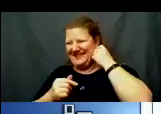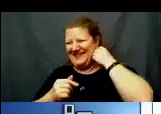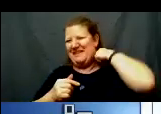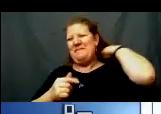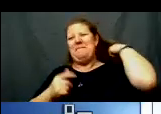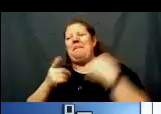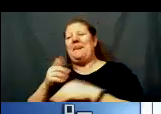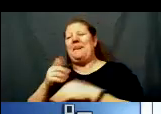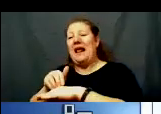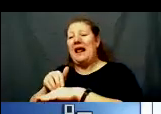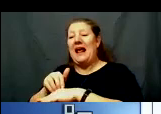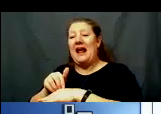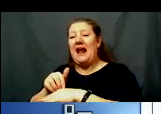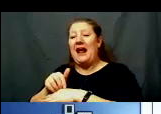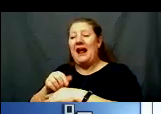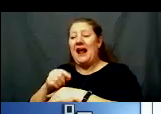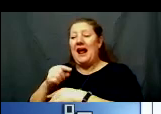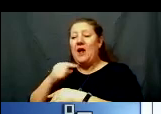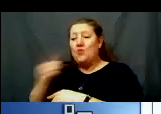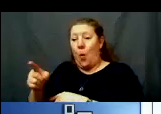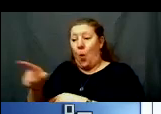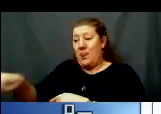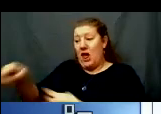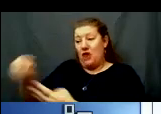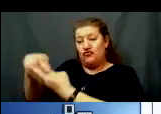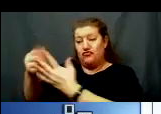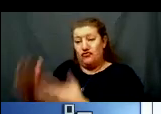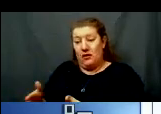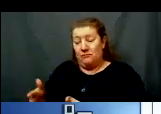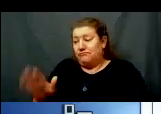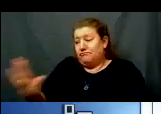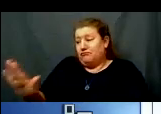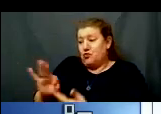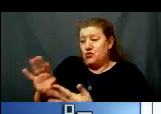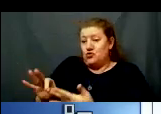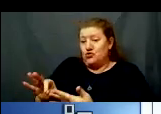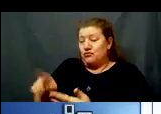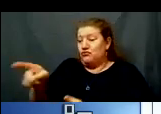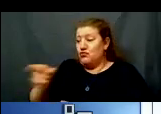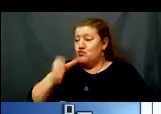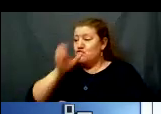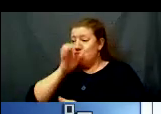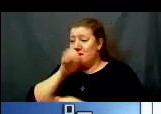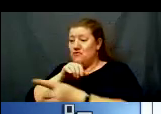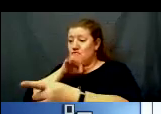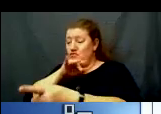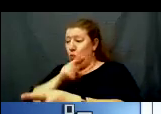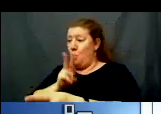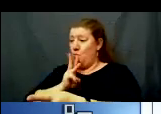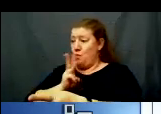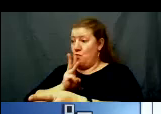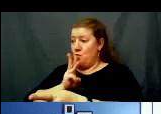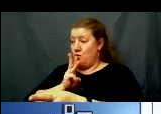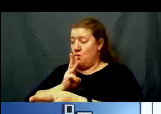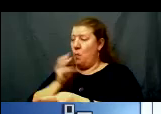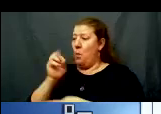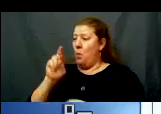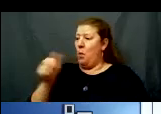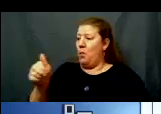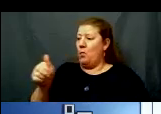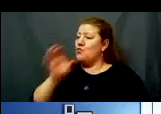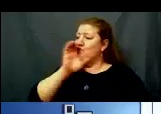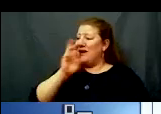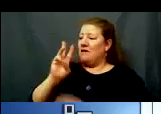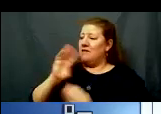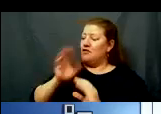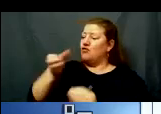said to the inmates, you have a choice. You can either drink contaminated lead infested water, or you can not drink at